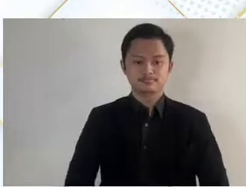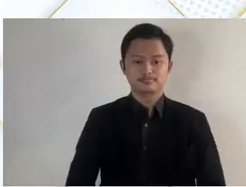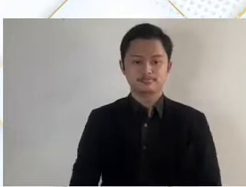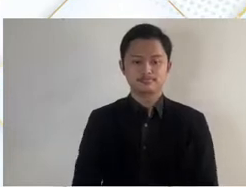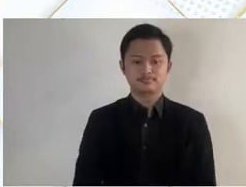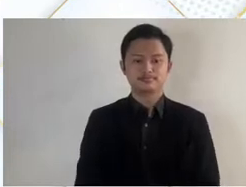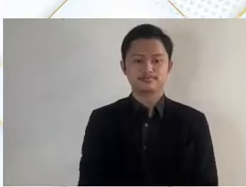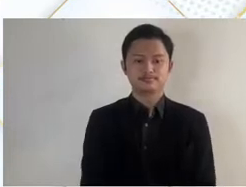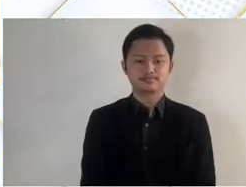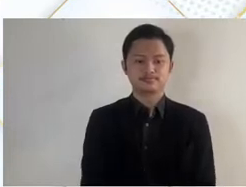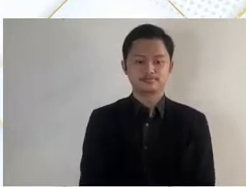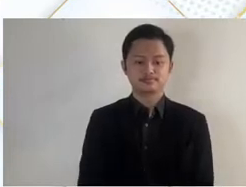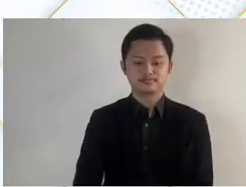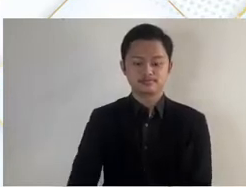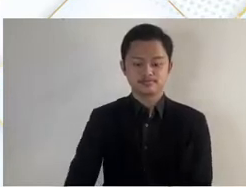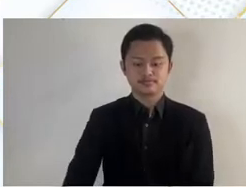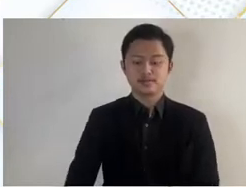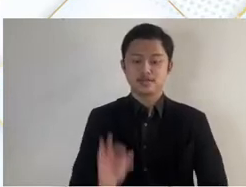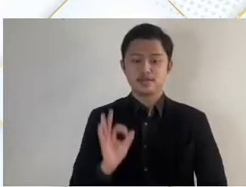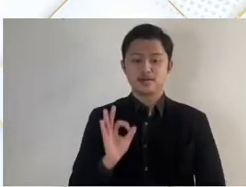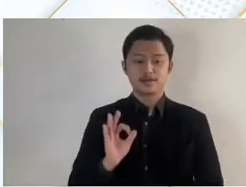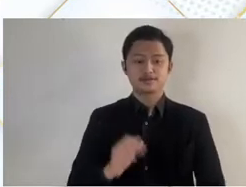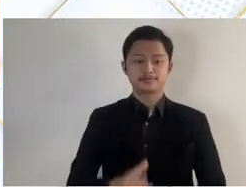Okay, so